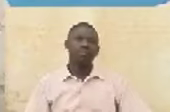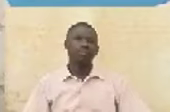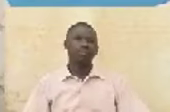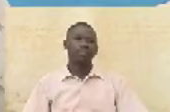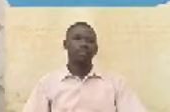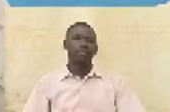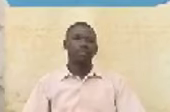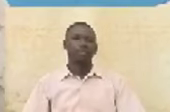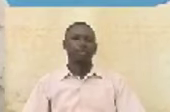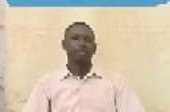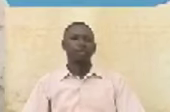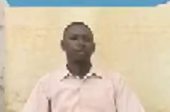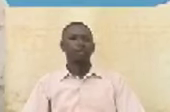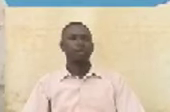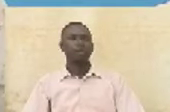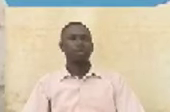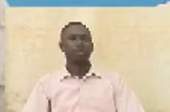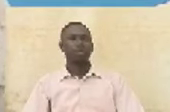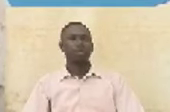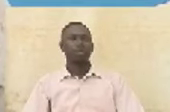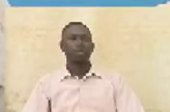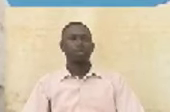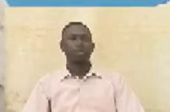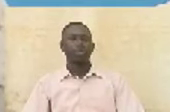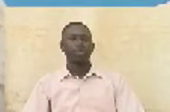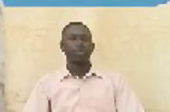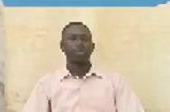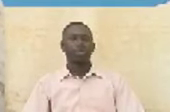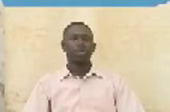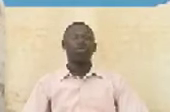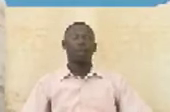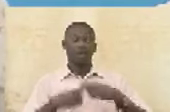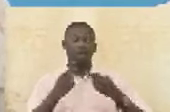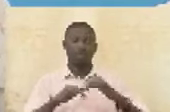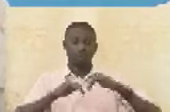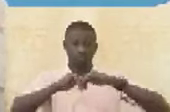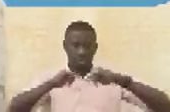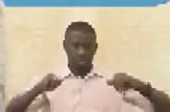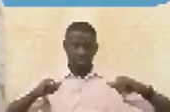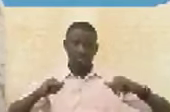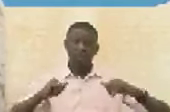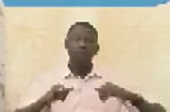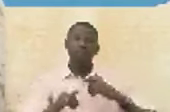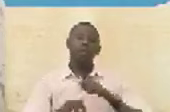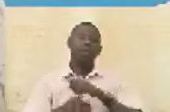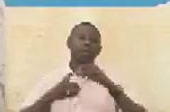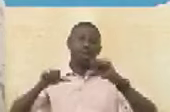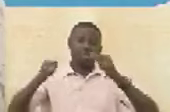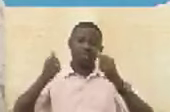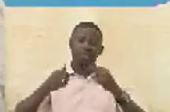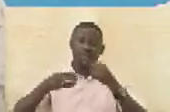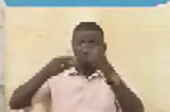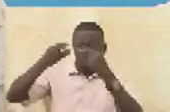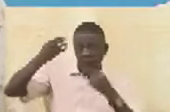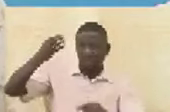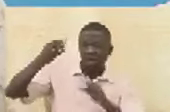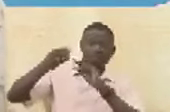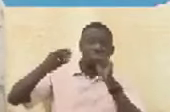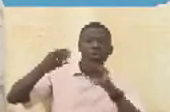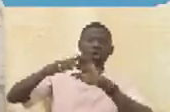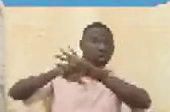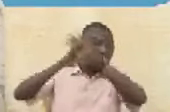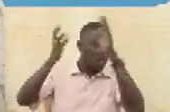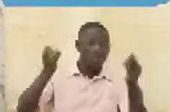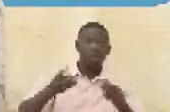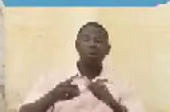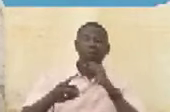bo nyoto ye kewal le foro le tota. Well, after we were separated, they started taking down the names. All the